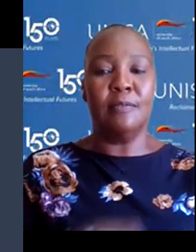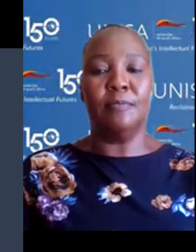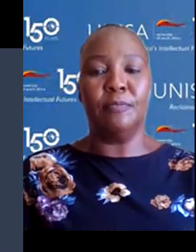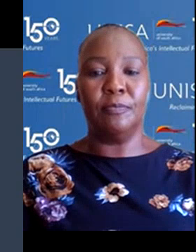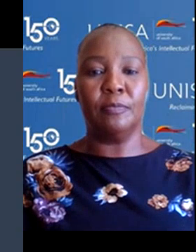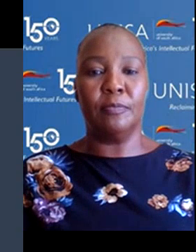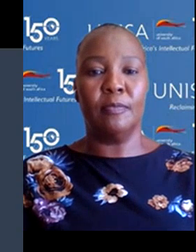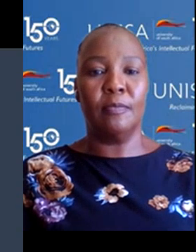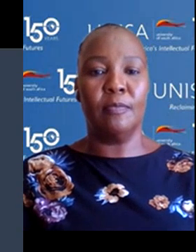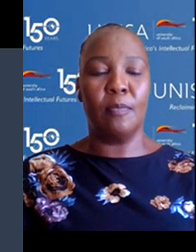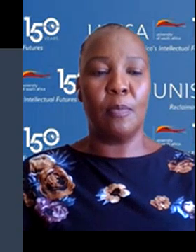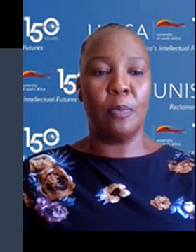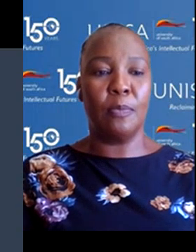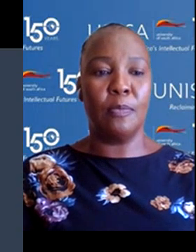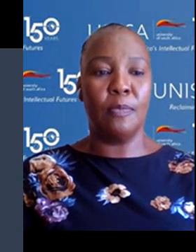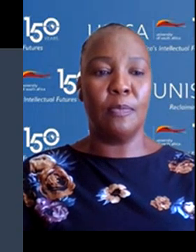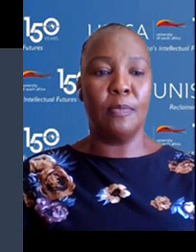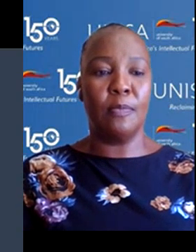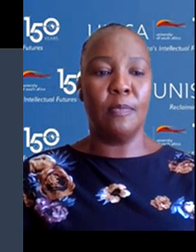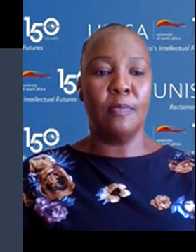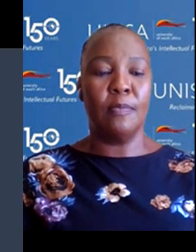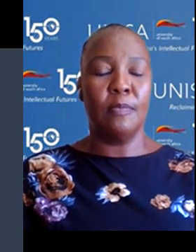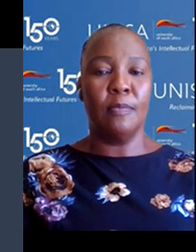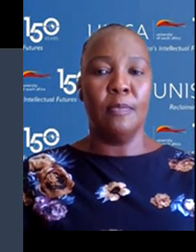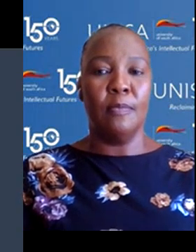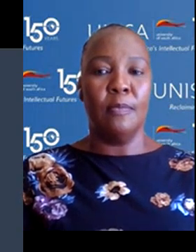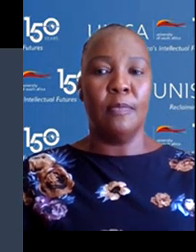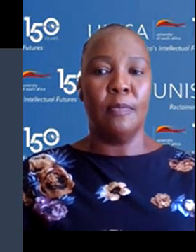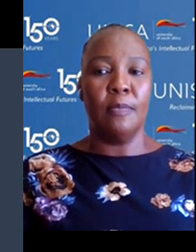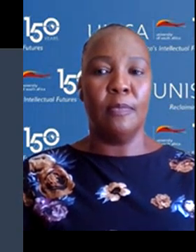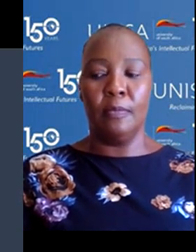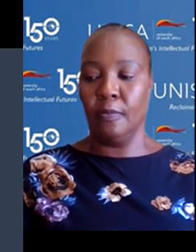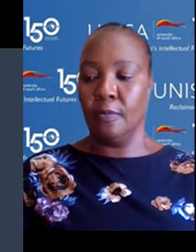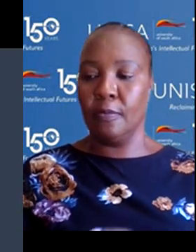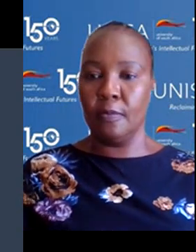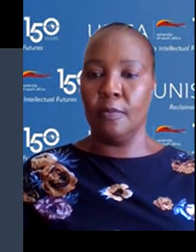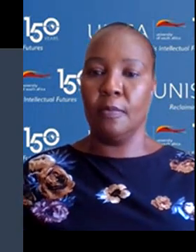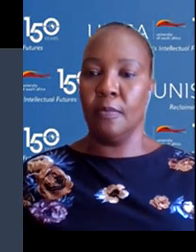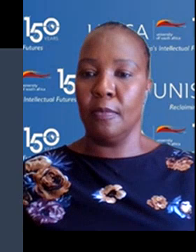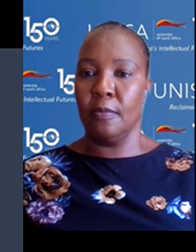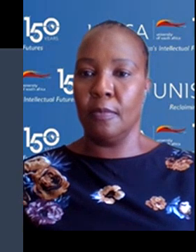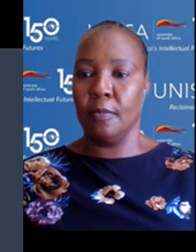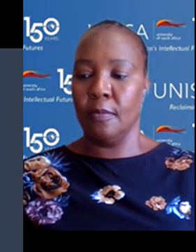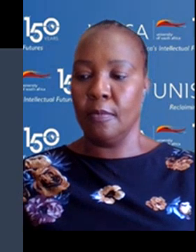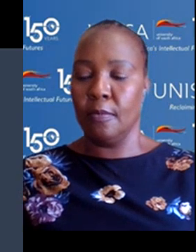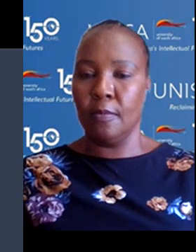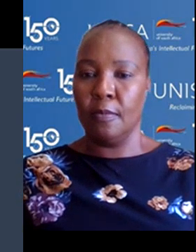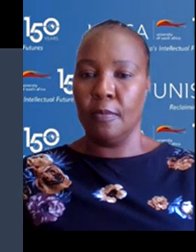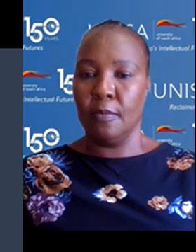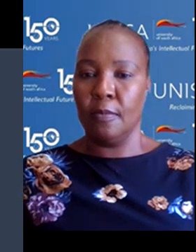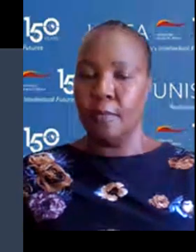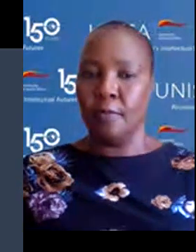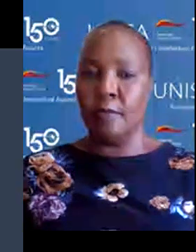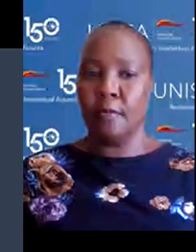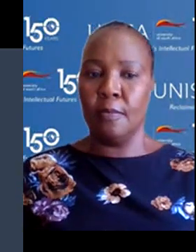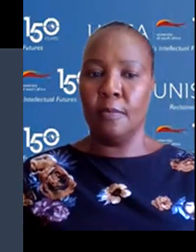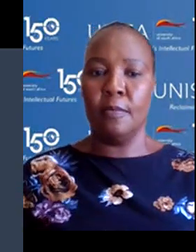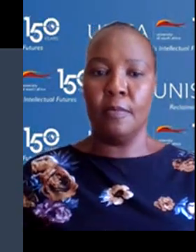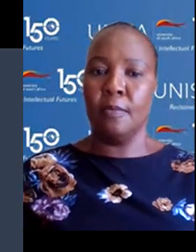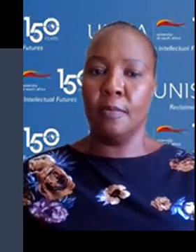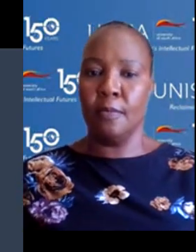we get to some of the practicals, and we're going to do this step by step, how many gigabytes are in a terabyte? So maybe use the